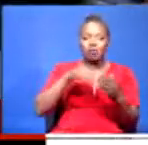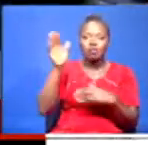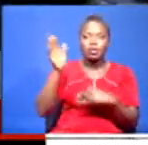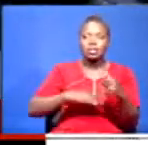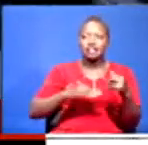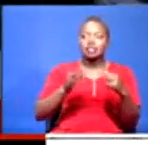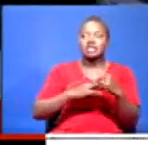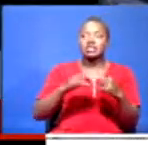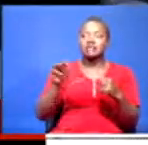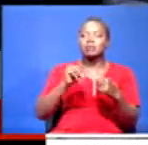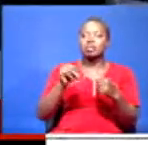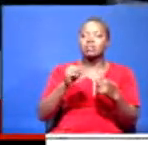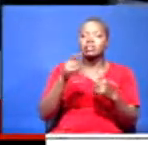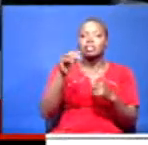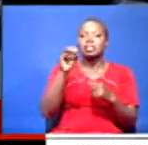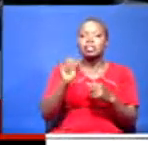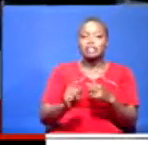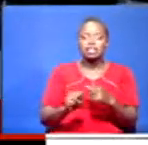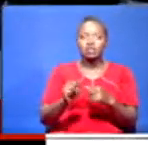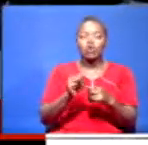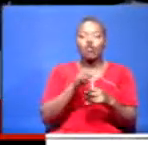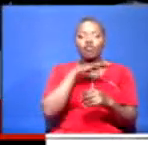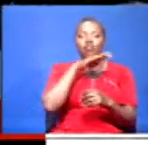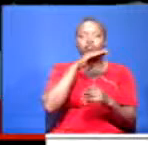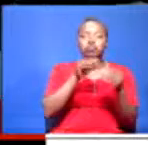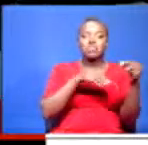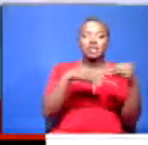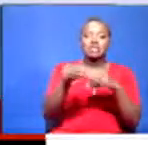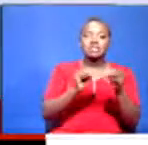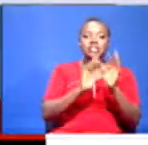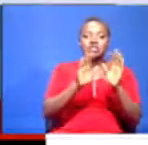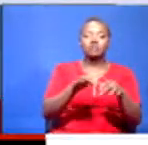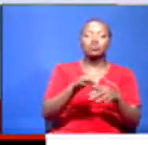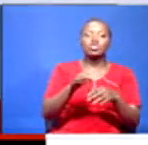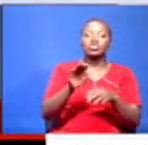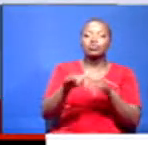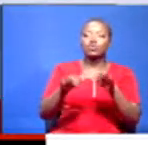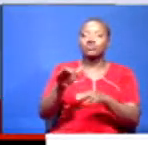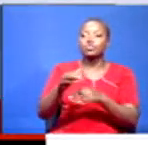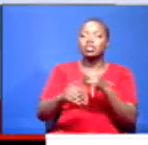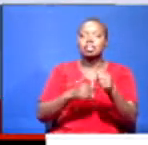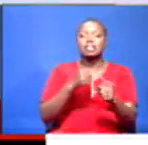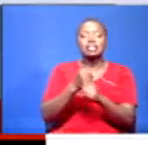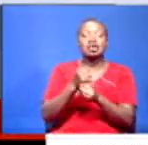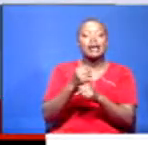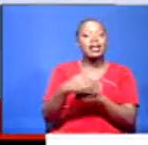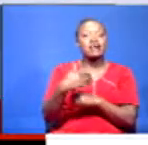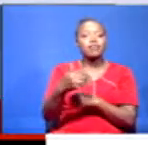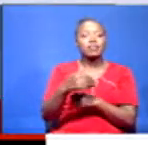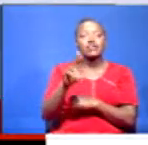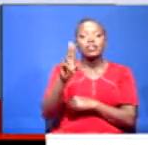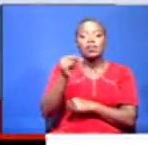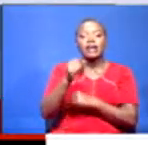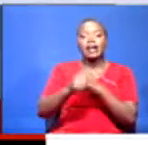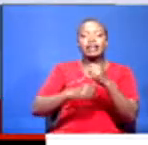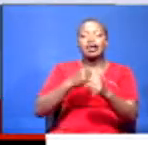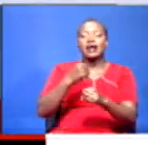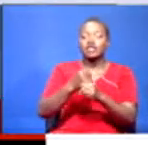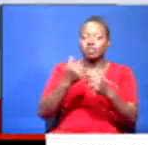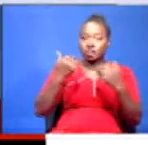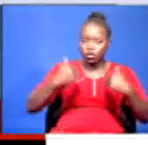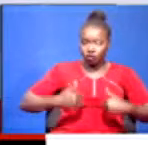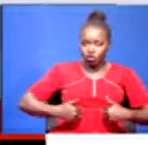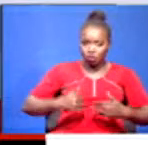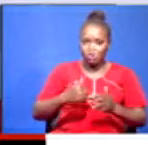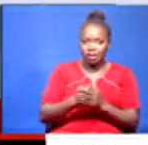million tons of plastics are thrown into oceans each year. Human action has put ocean systems under